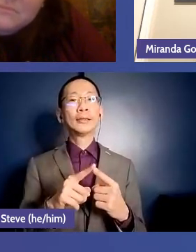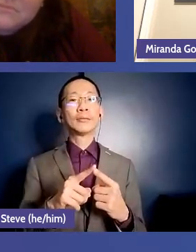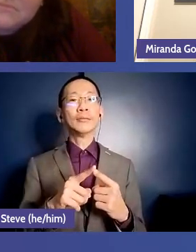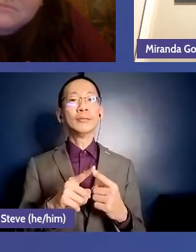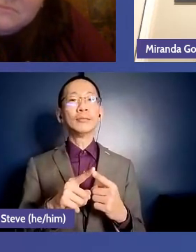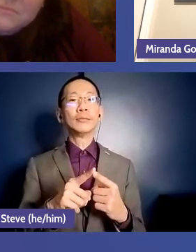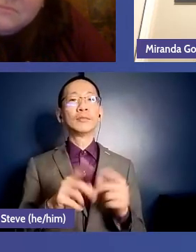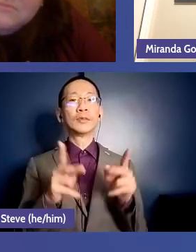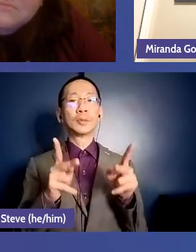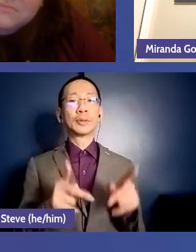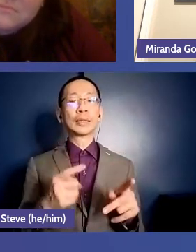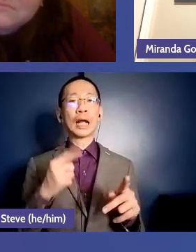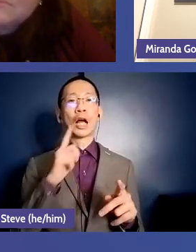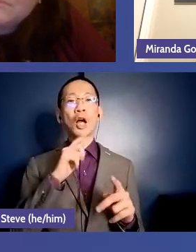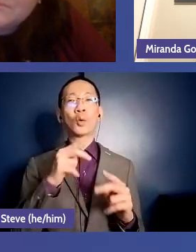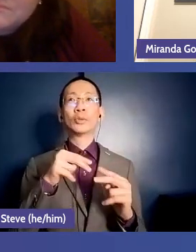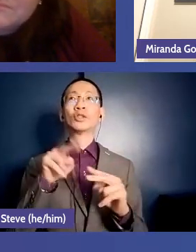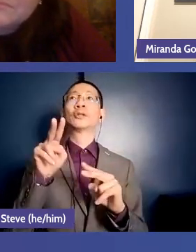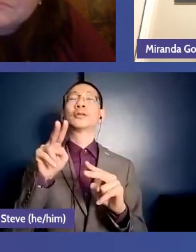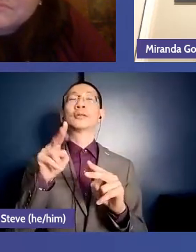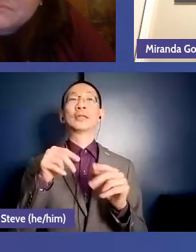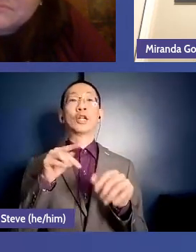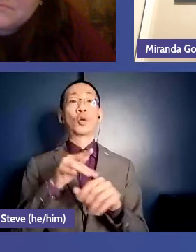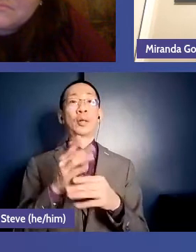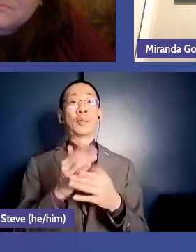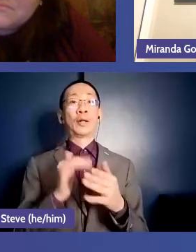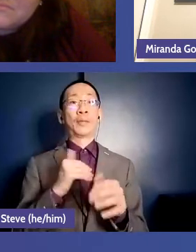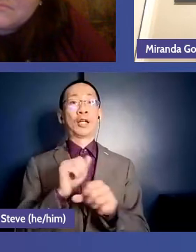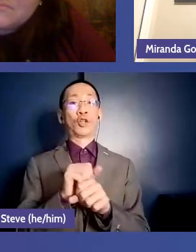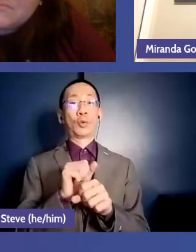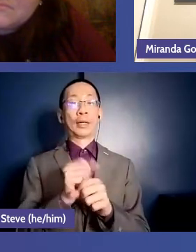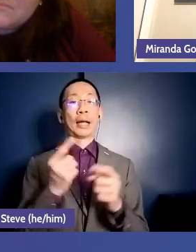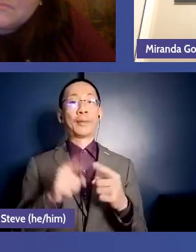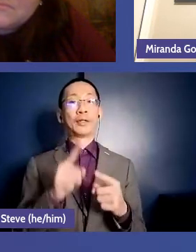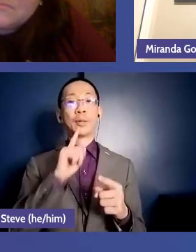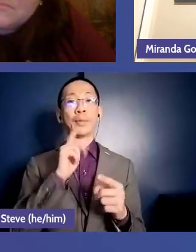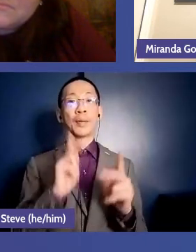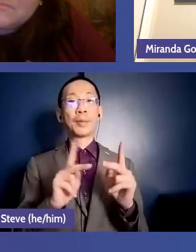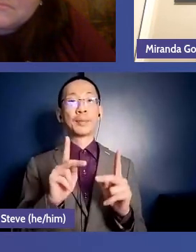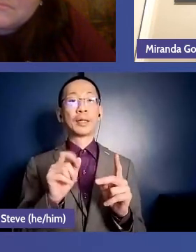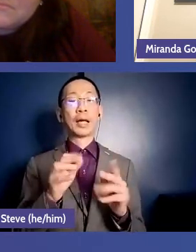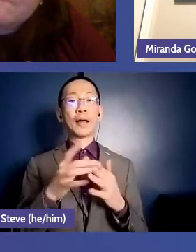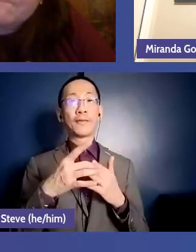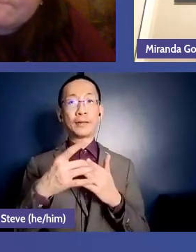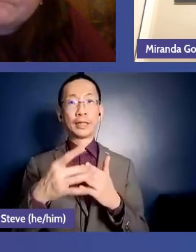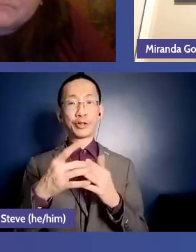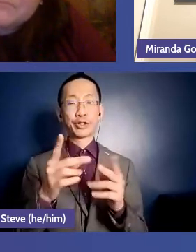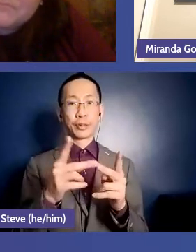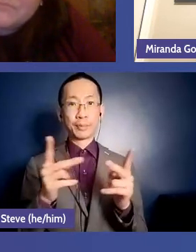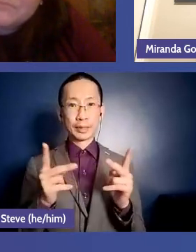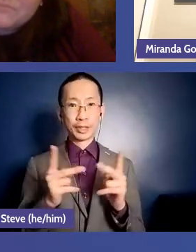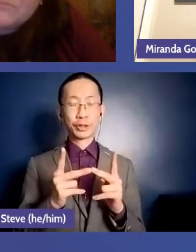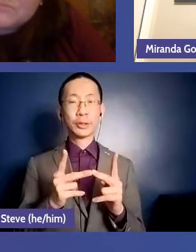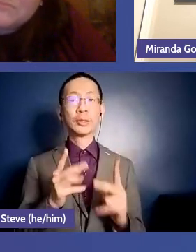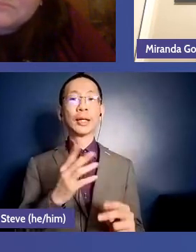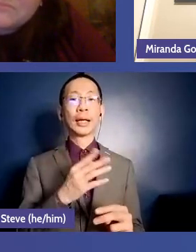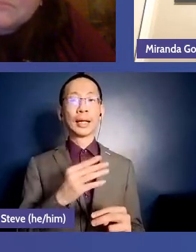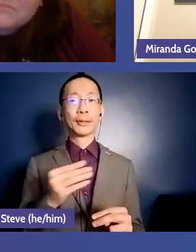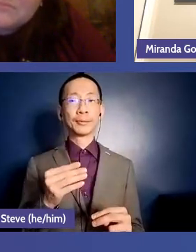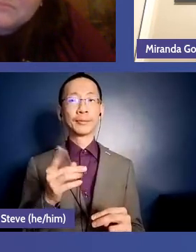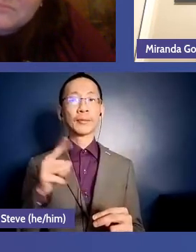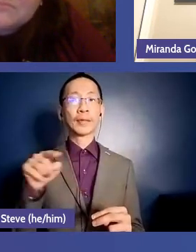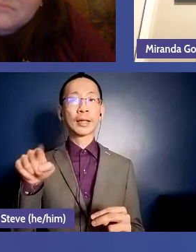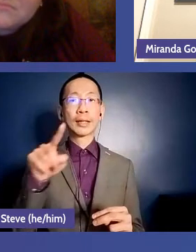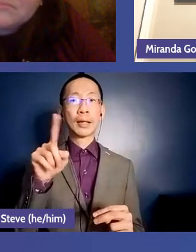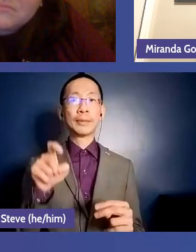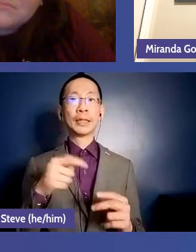the person that I was looking up to, especially in the early parts of my career, happened to be people in positions of leadership, and them needing